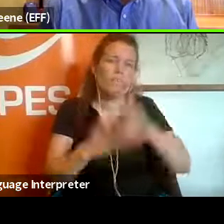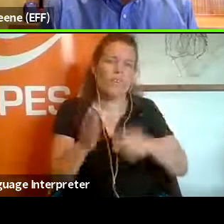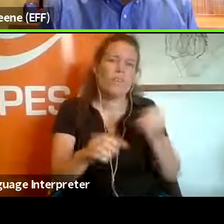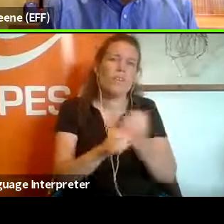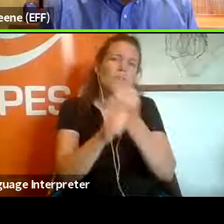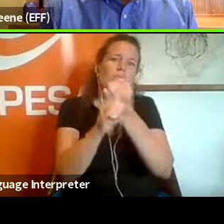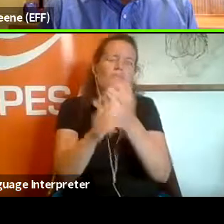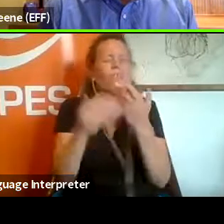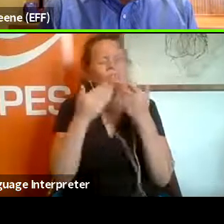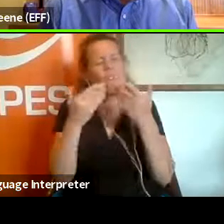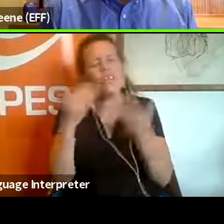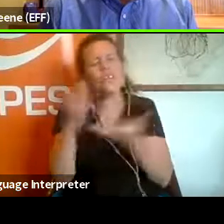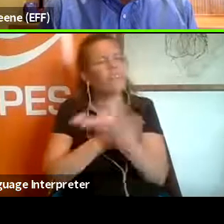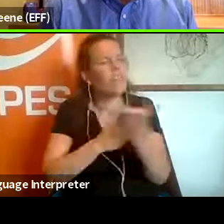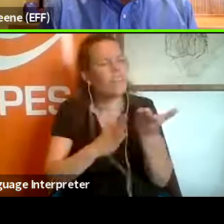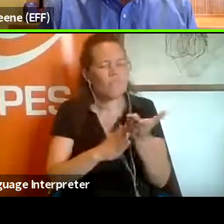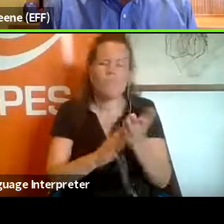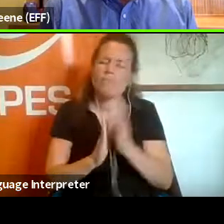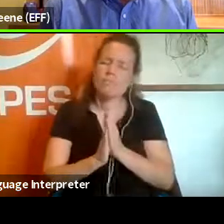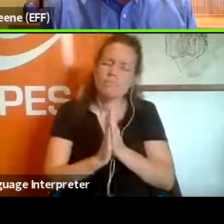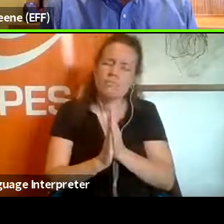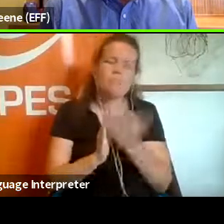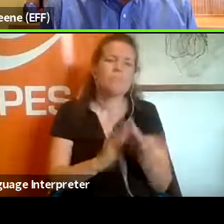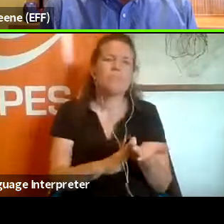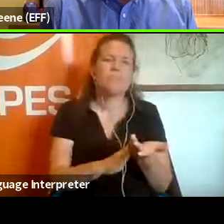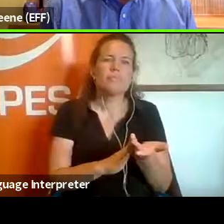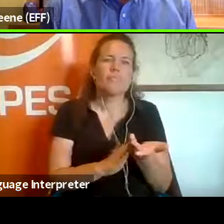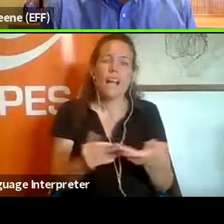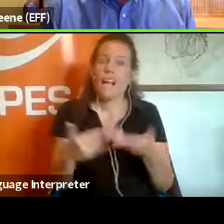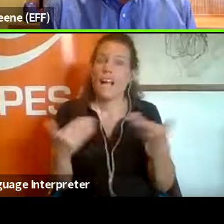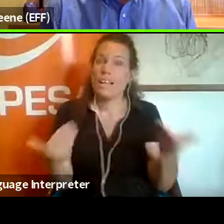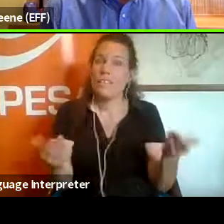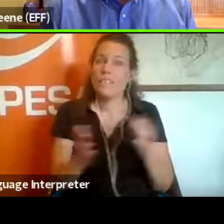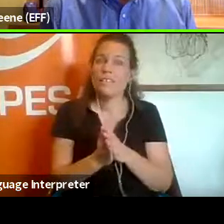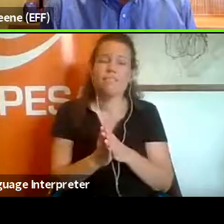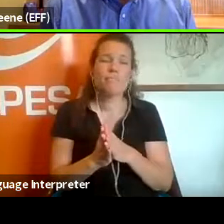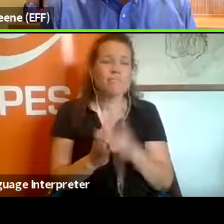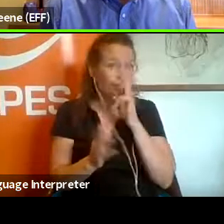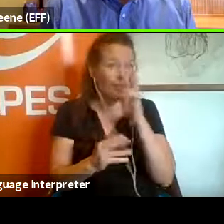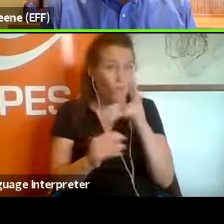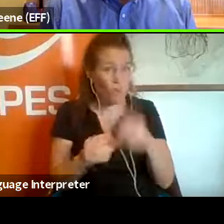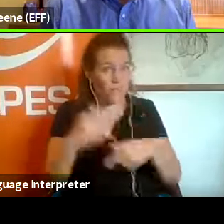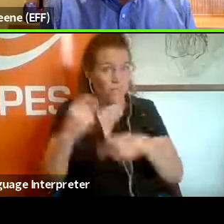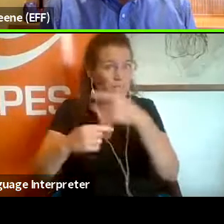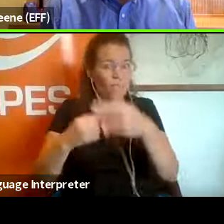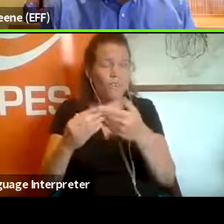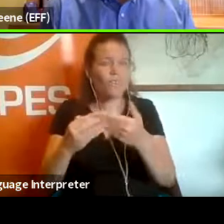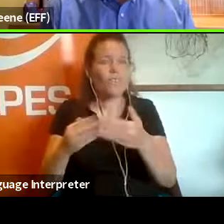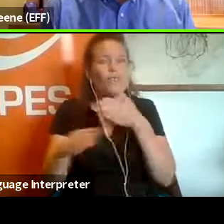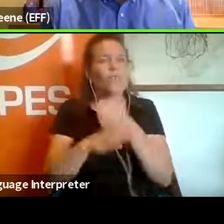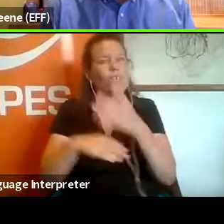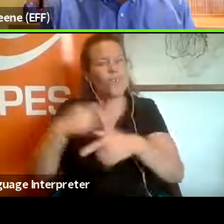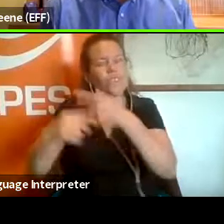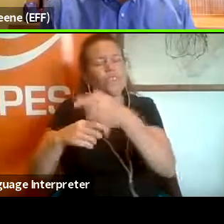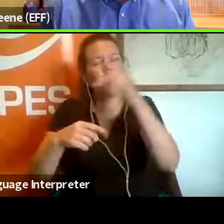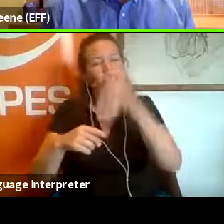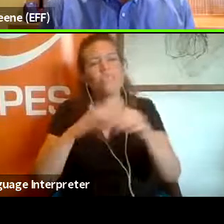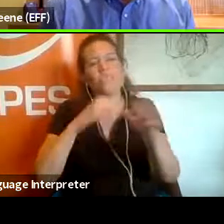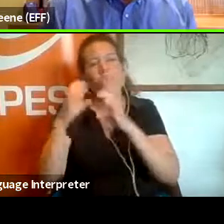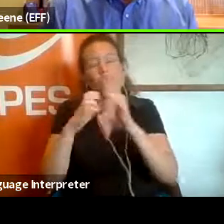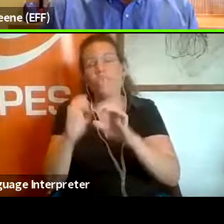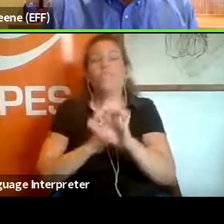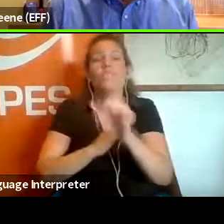you everyone so much. And I look forward to continuing this conversation in other